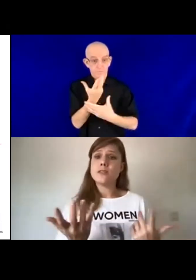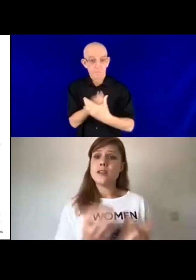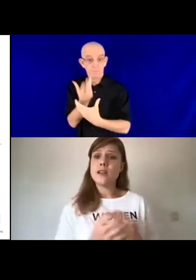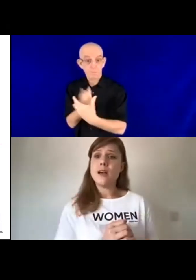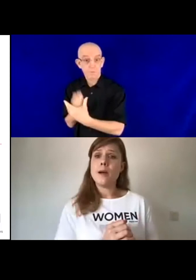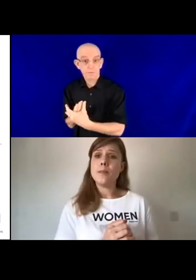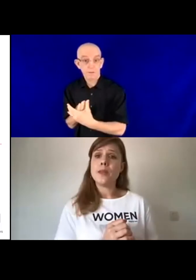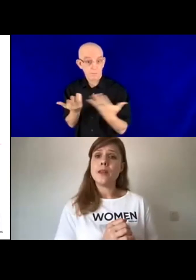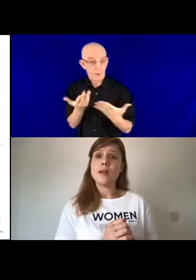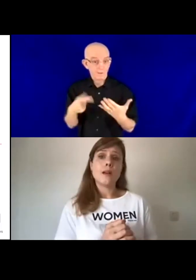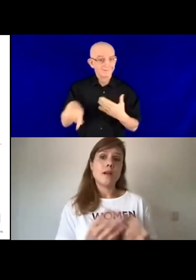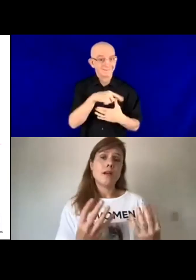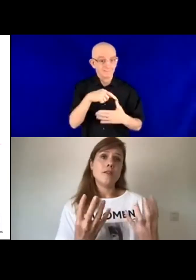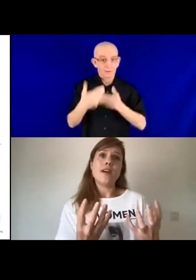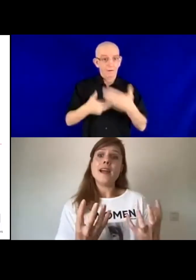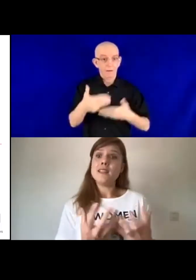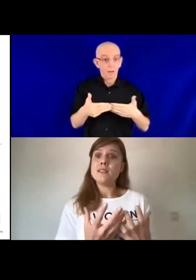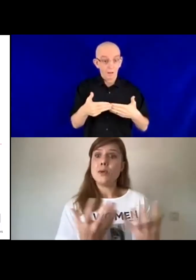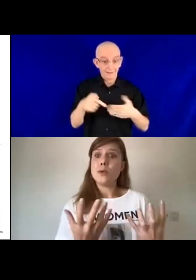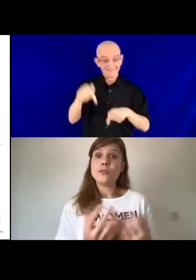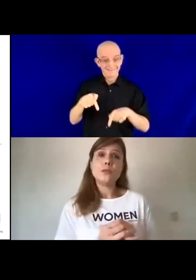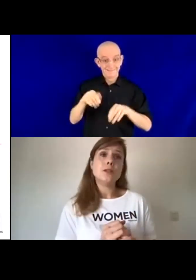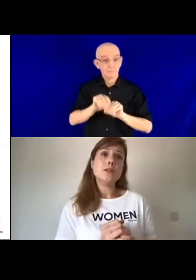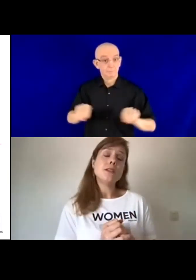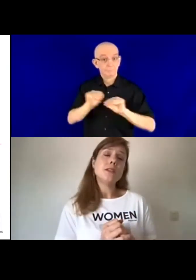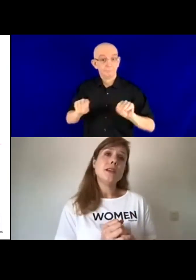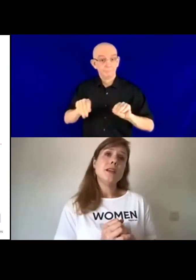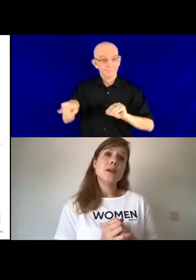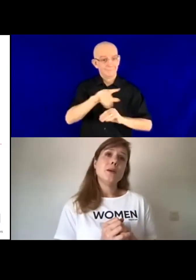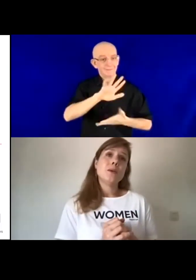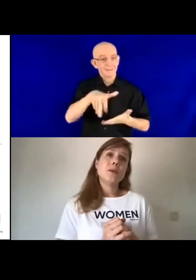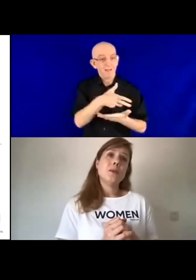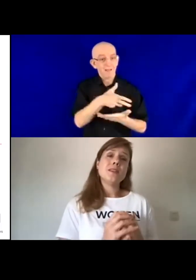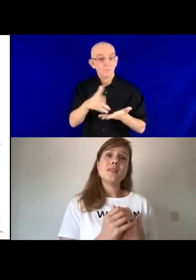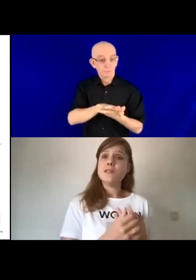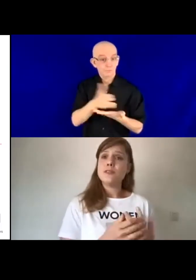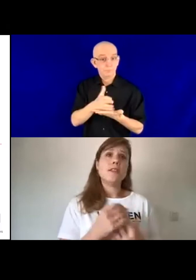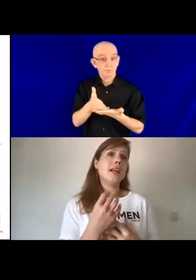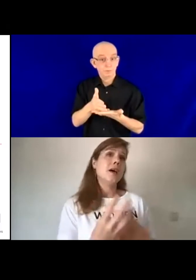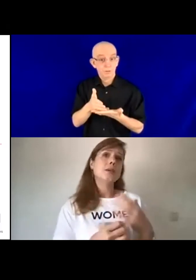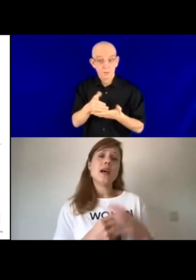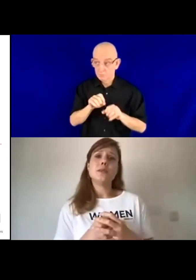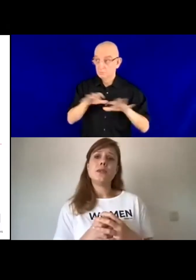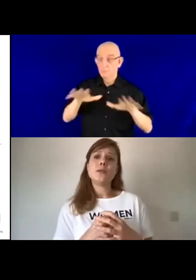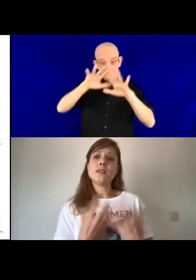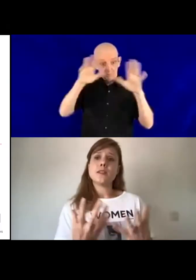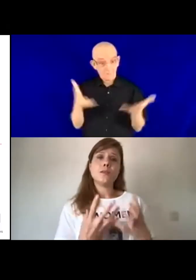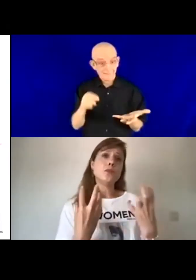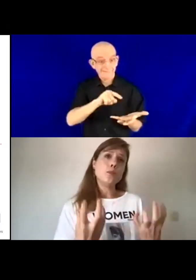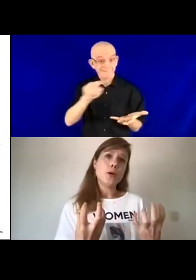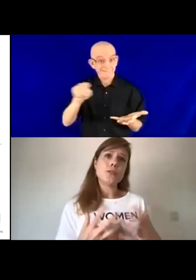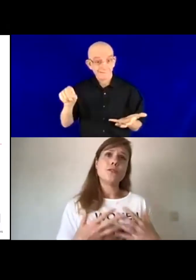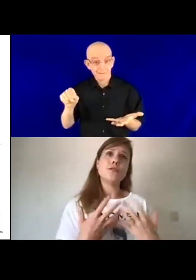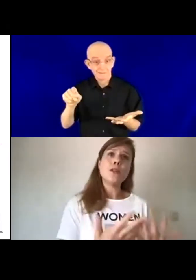not a fact all over the world. We're still figuring out how to set up